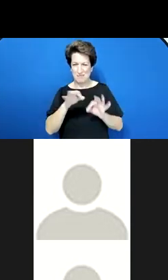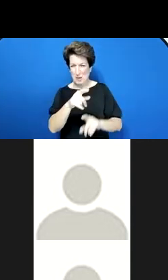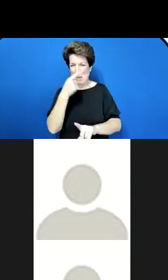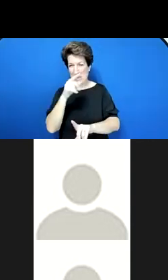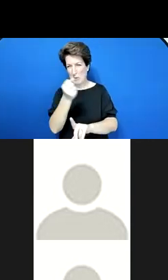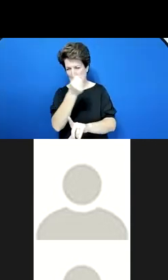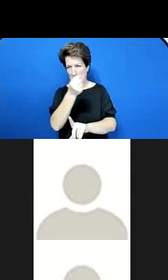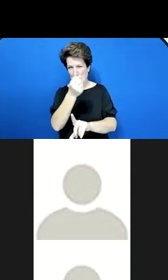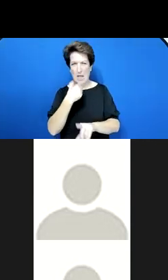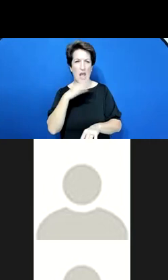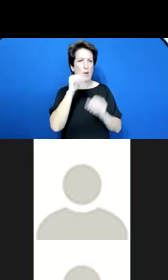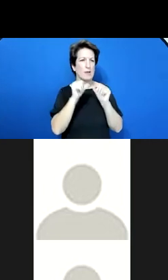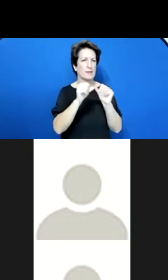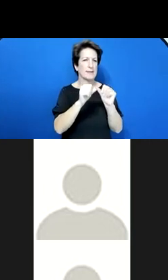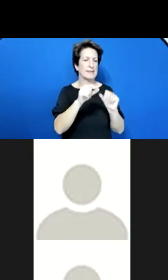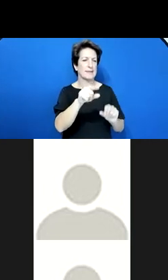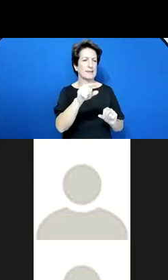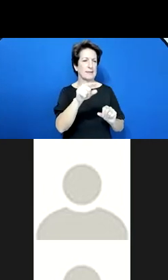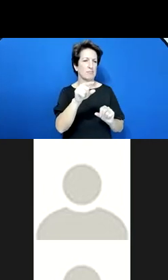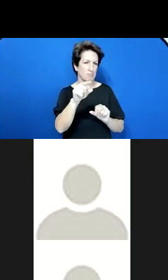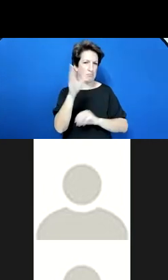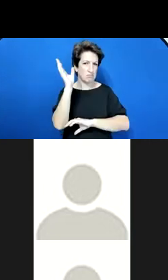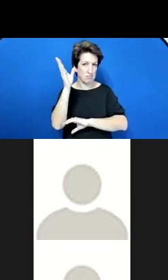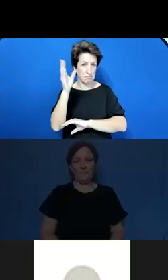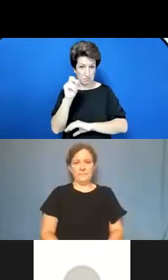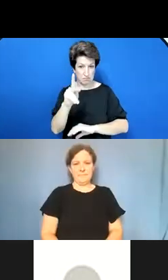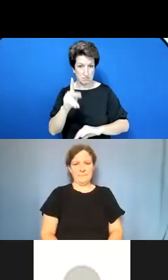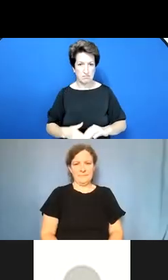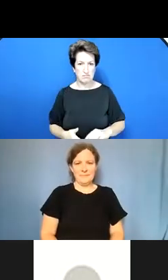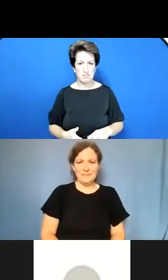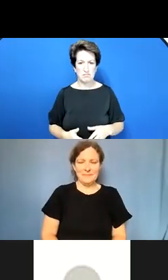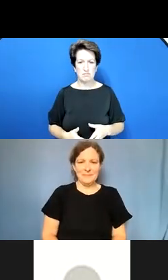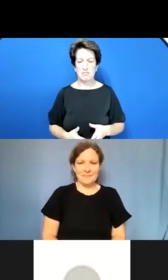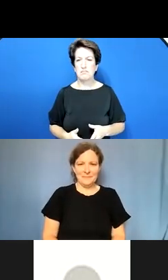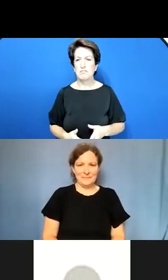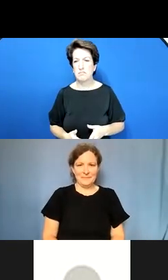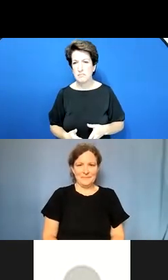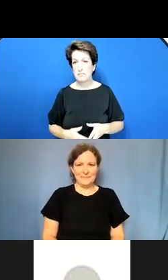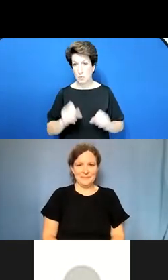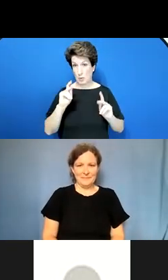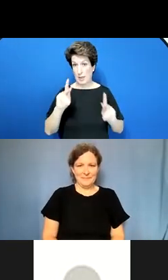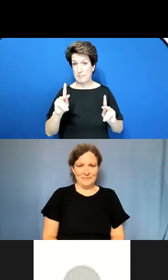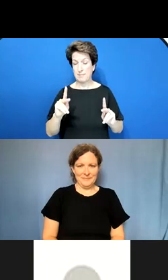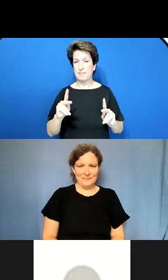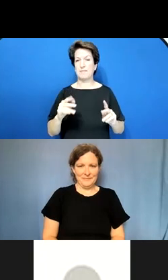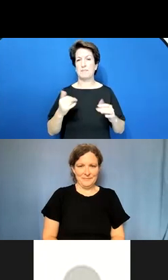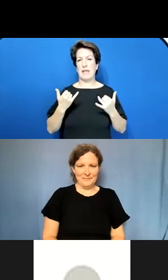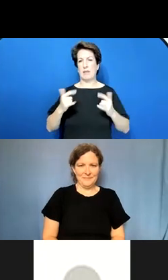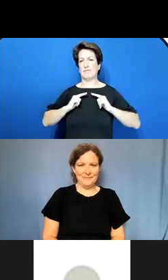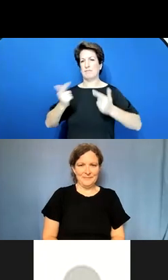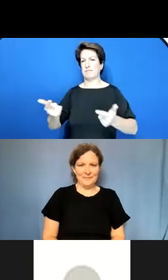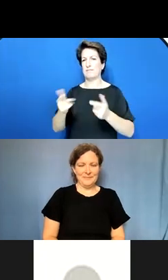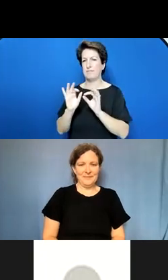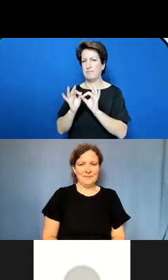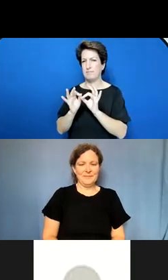I should move on and get moving toward those slides. We'll answer the question. Is that okay? So it's